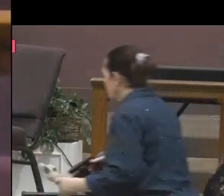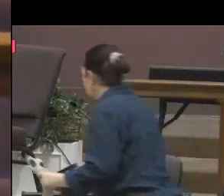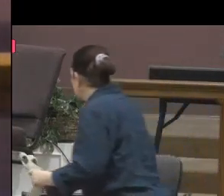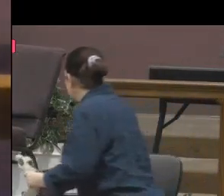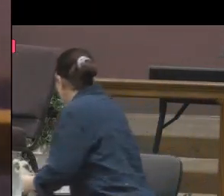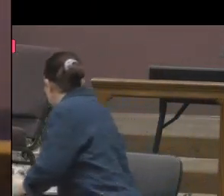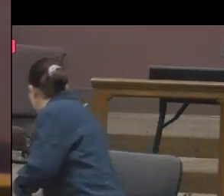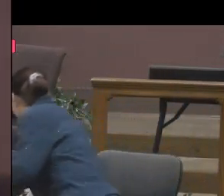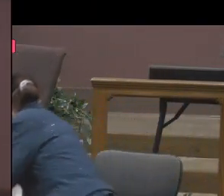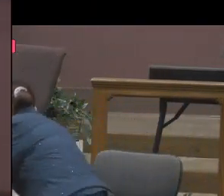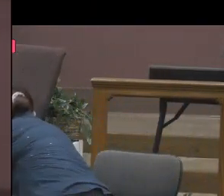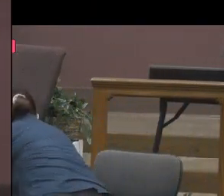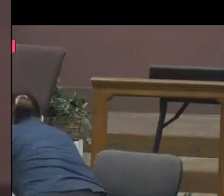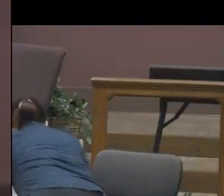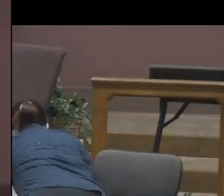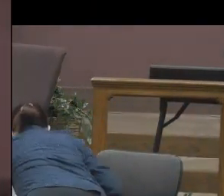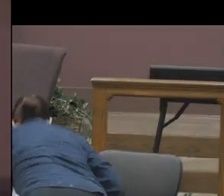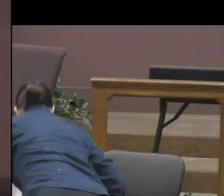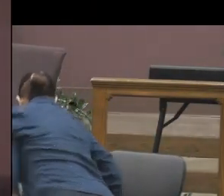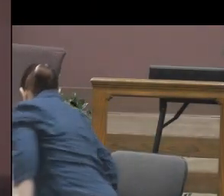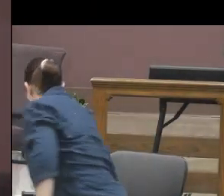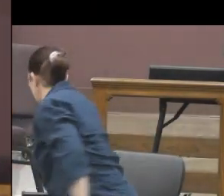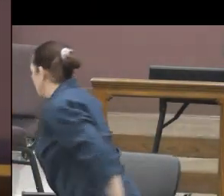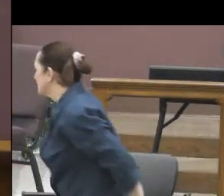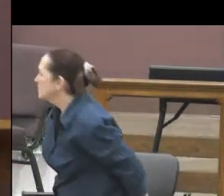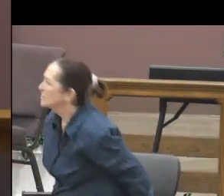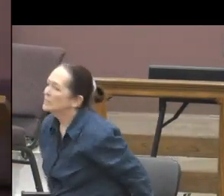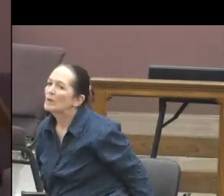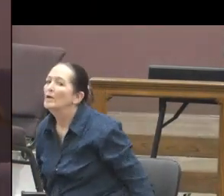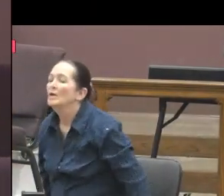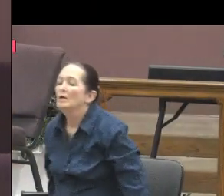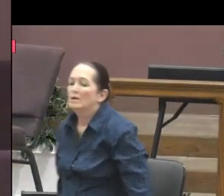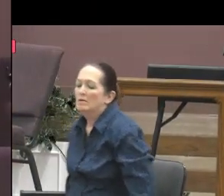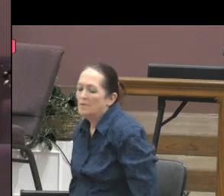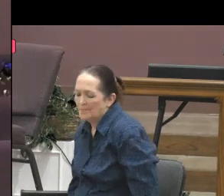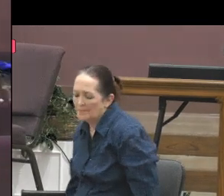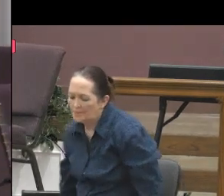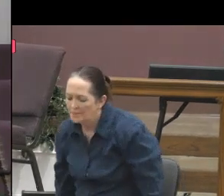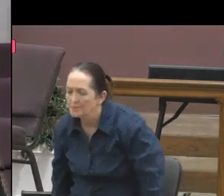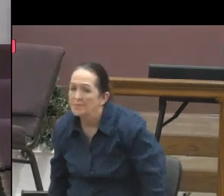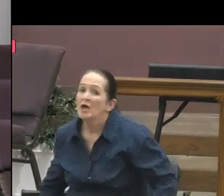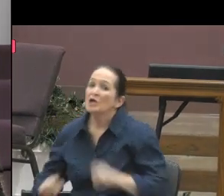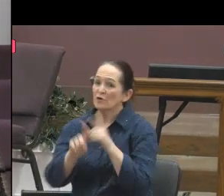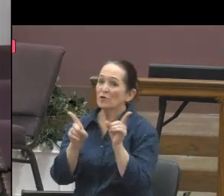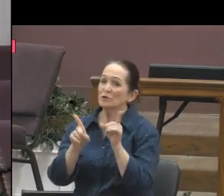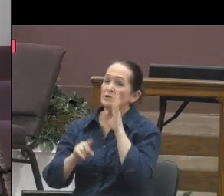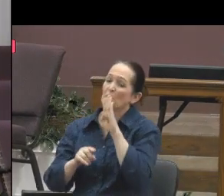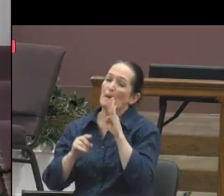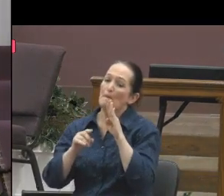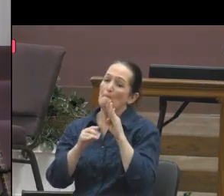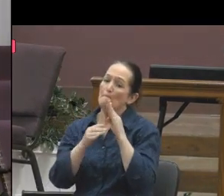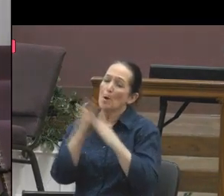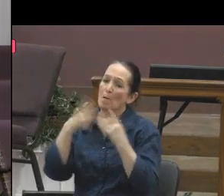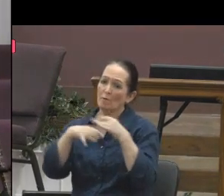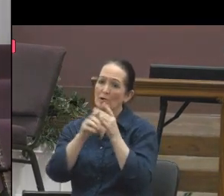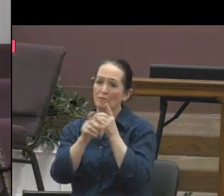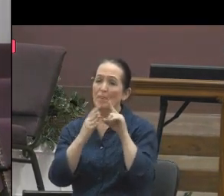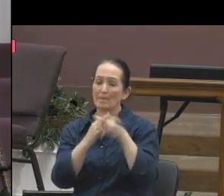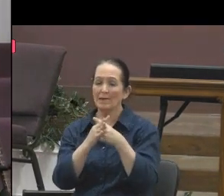Diversity has been a part of creation since the beginning. I mean, think about it. When God created the heavens and the